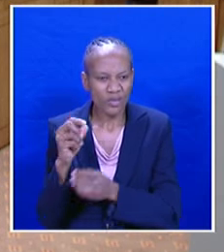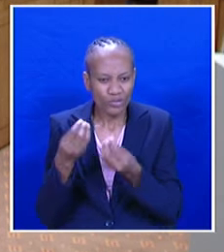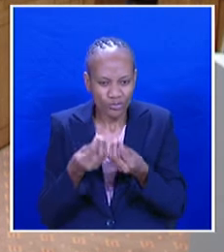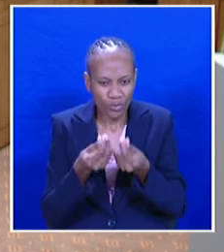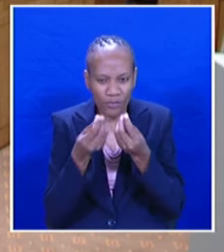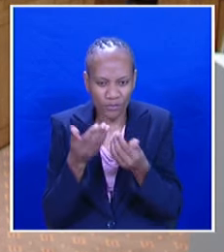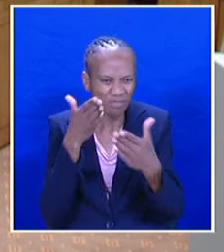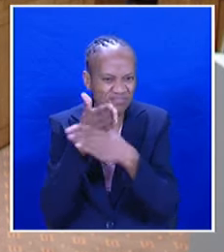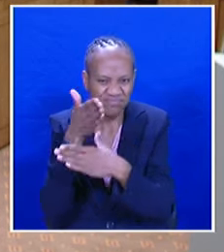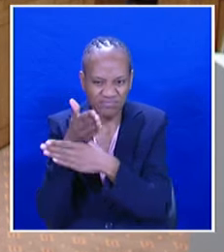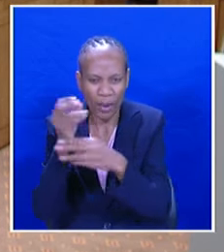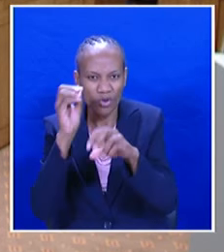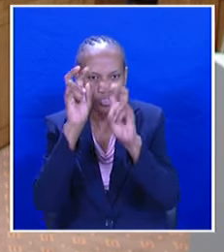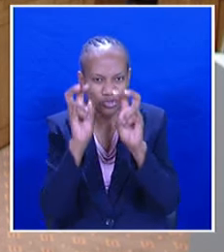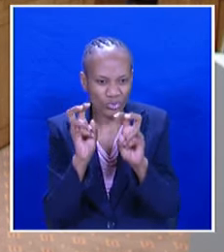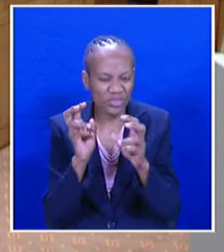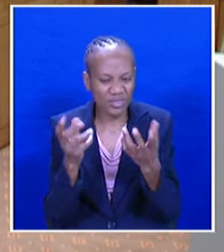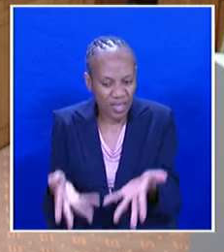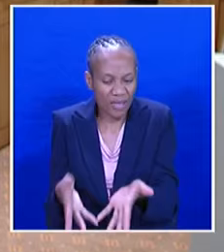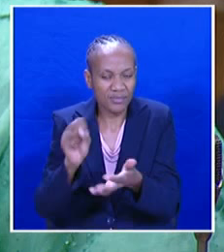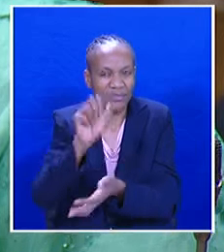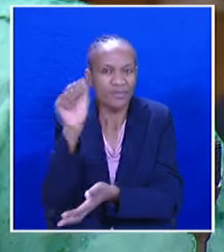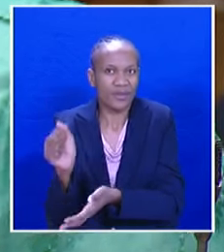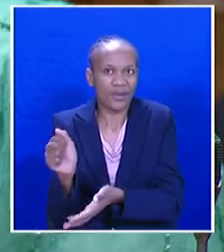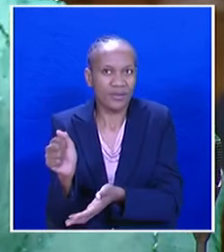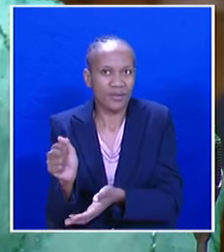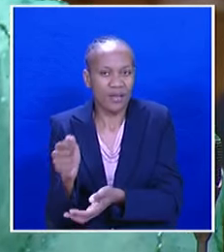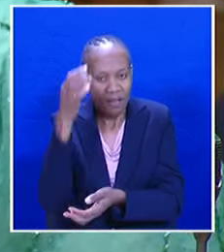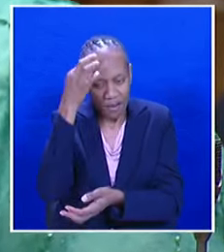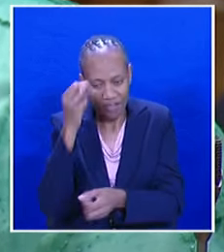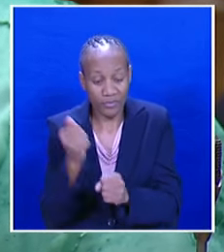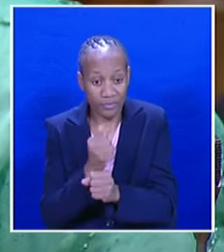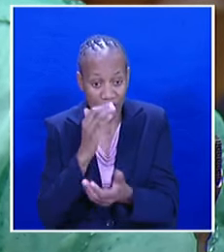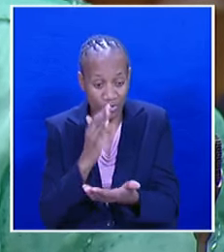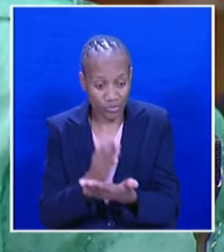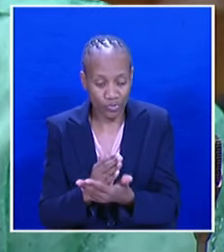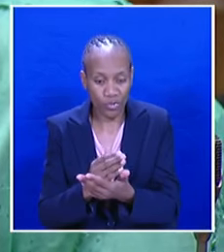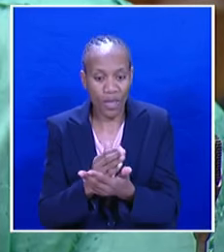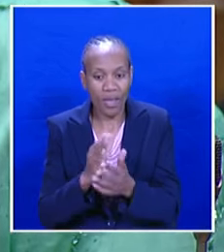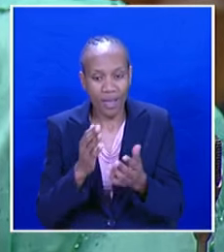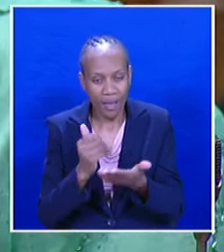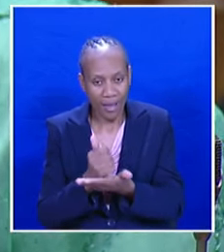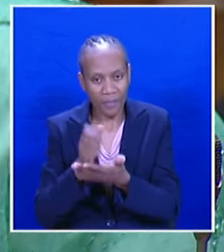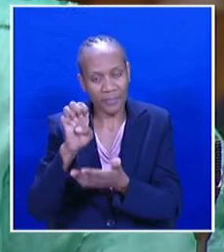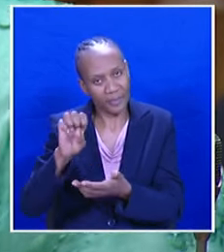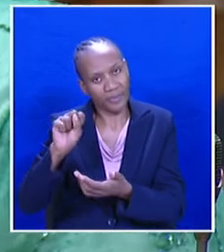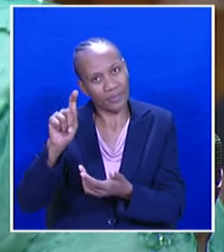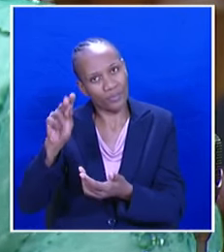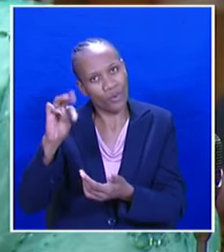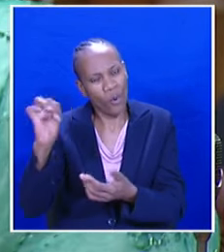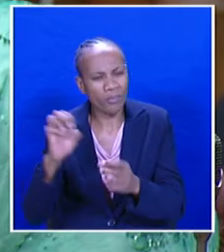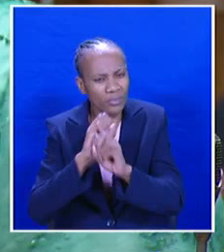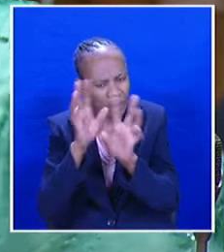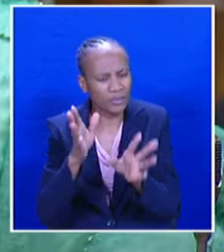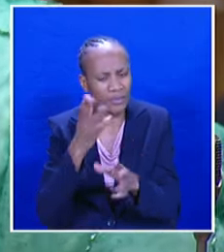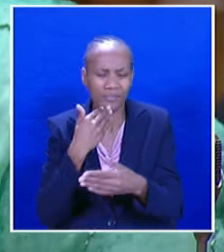to ensure that the situation of Eskom stabilizes. However, maybe it would be in the